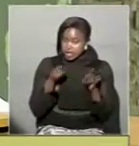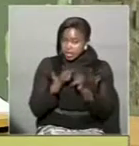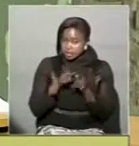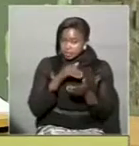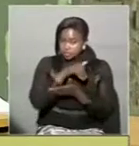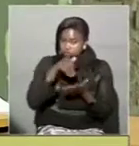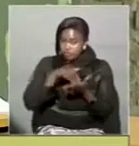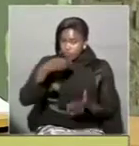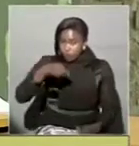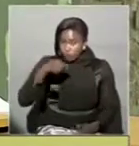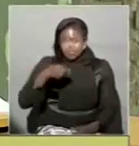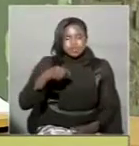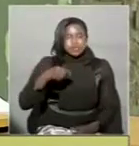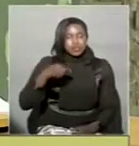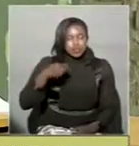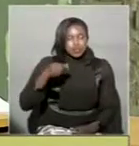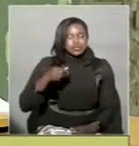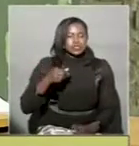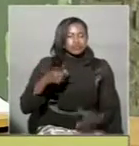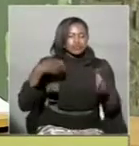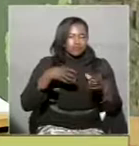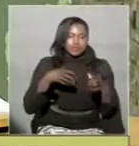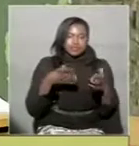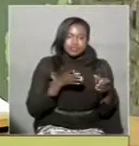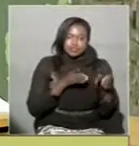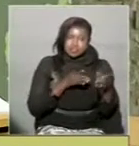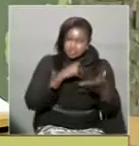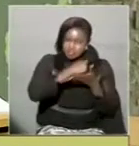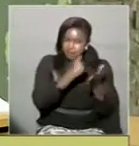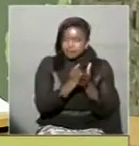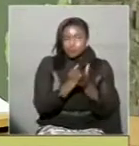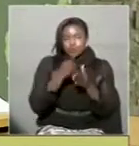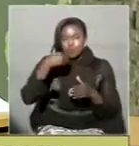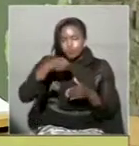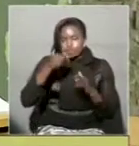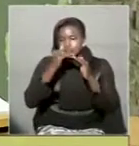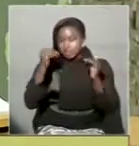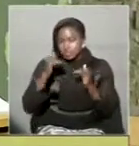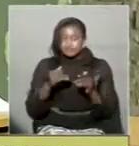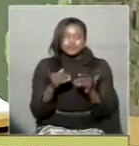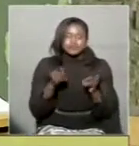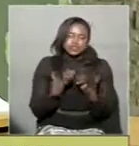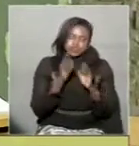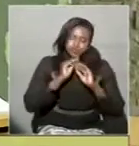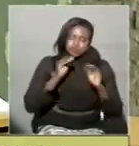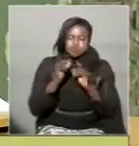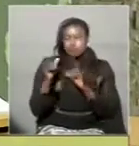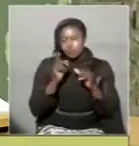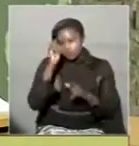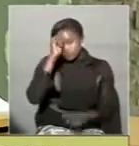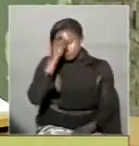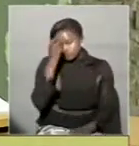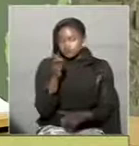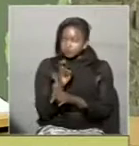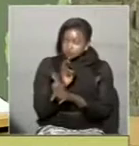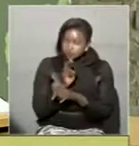assurance body, the Directorate of Education Standards, we do trainings for the local government inspectors. We train